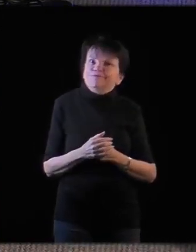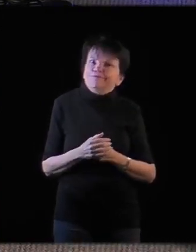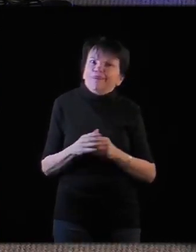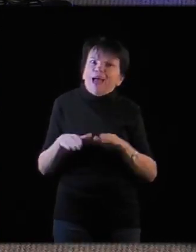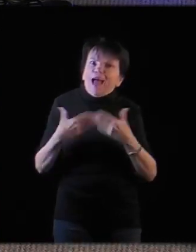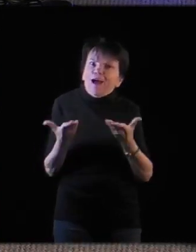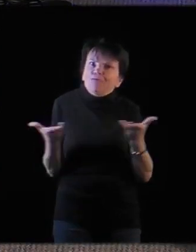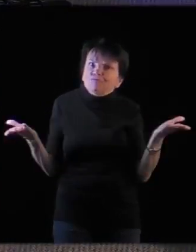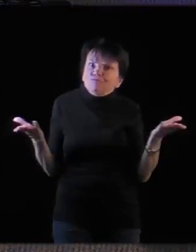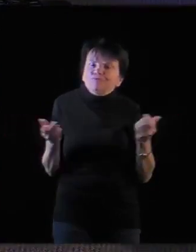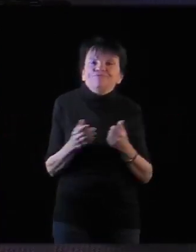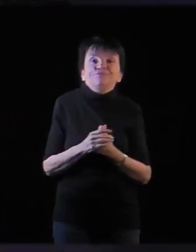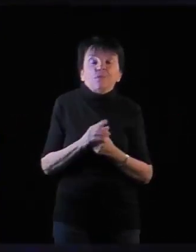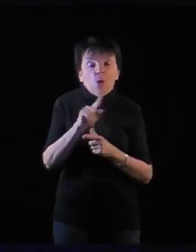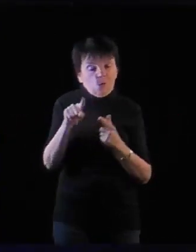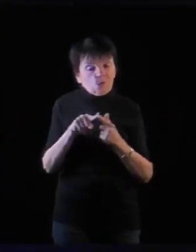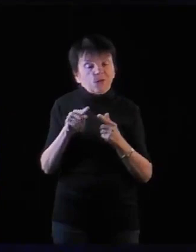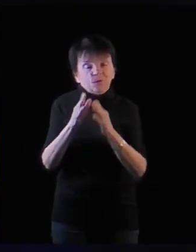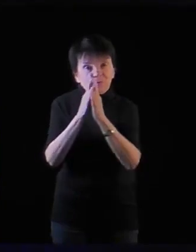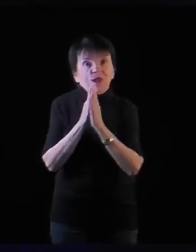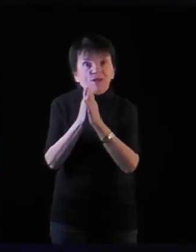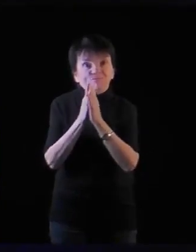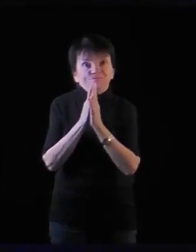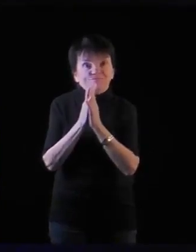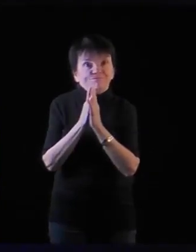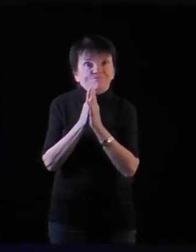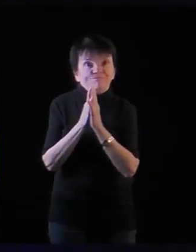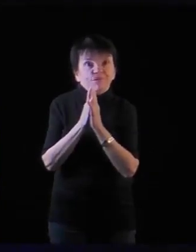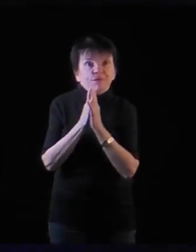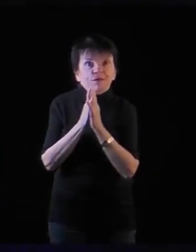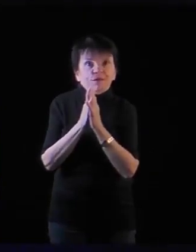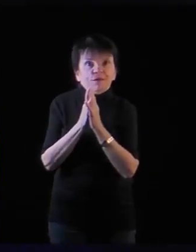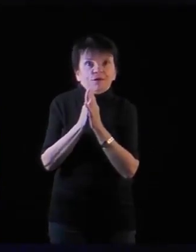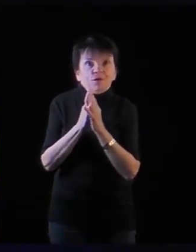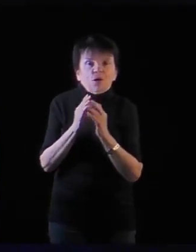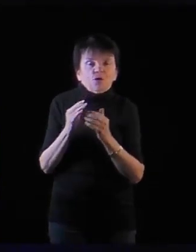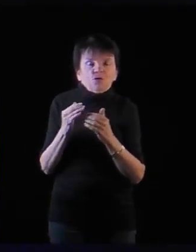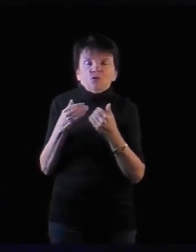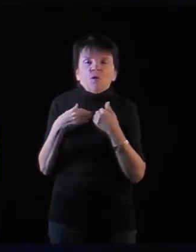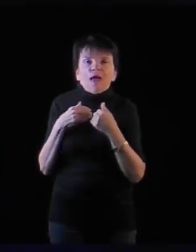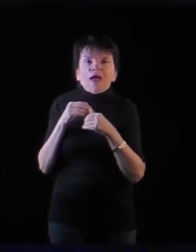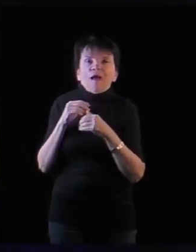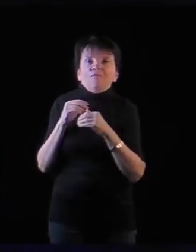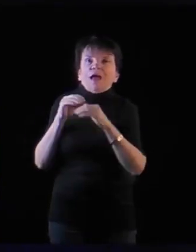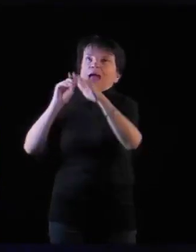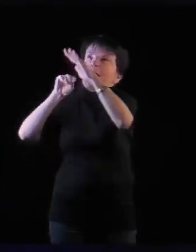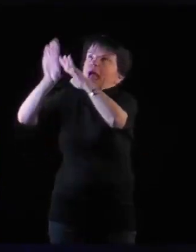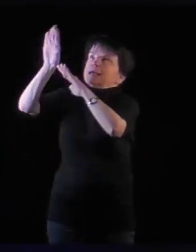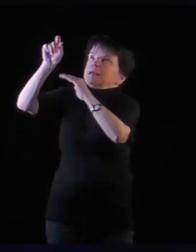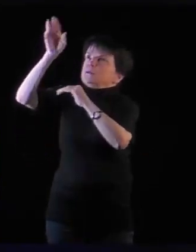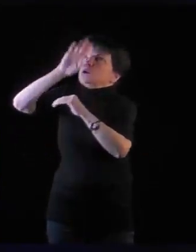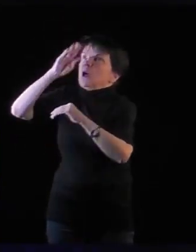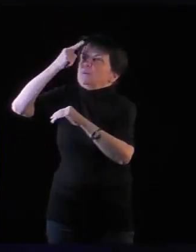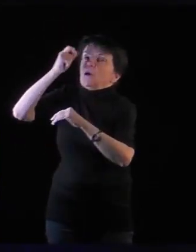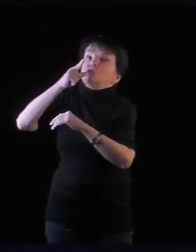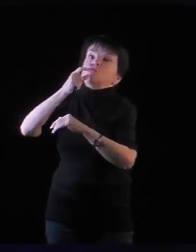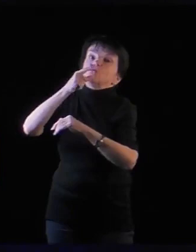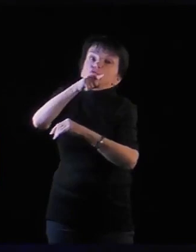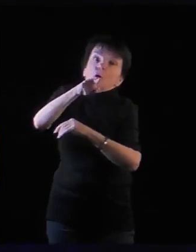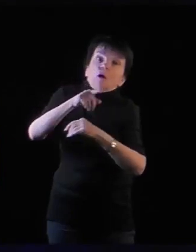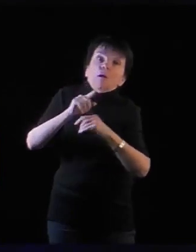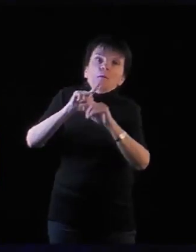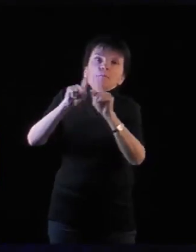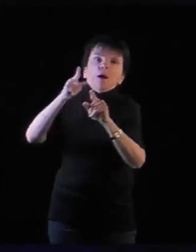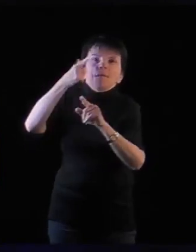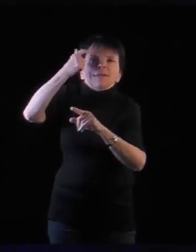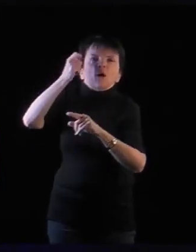we pray, you don't have access to God because of who you are. You have access to God because of what Jesus has already